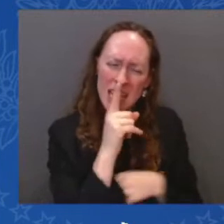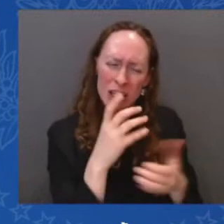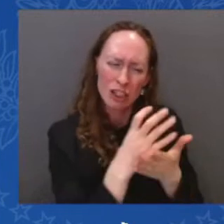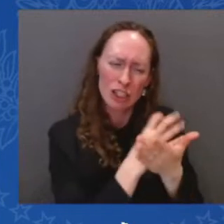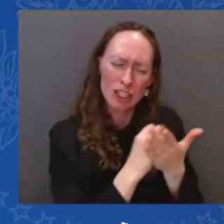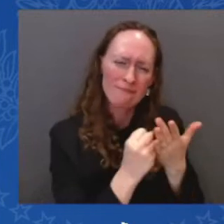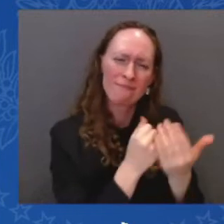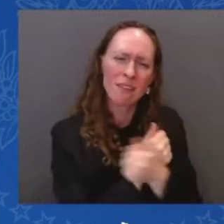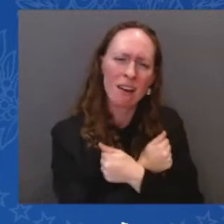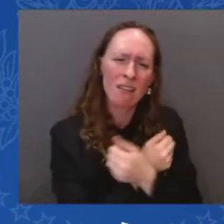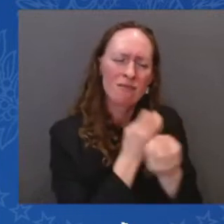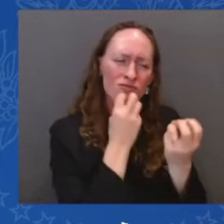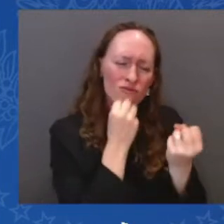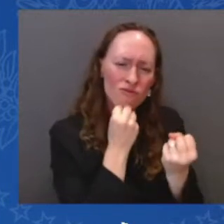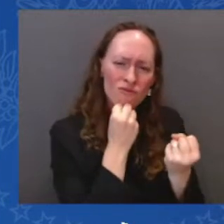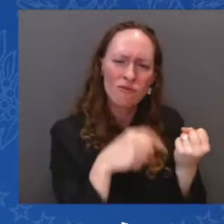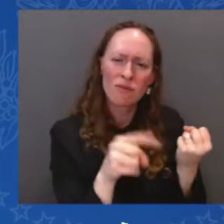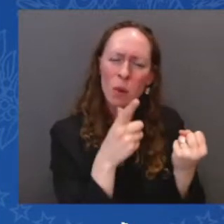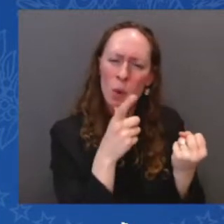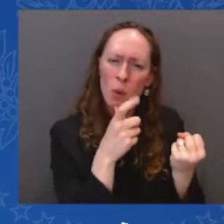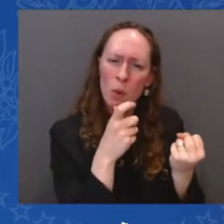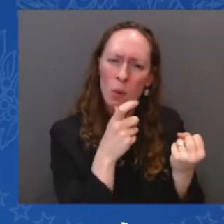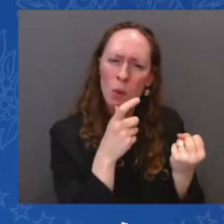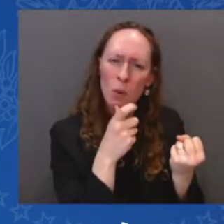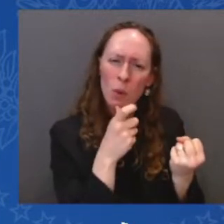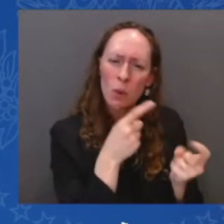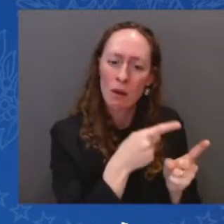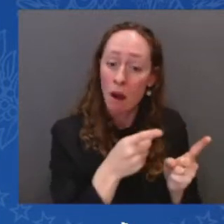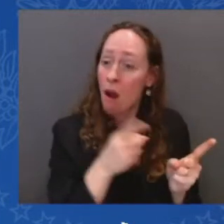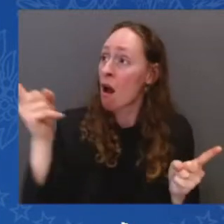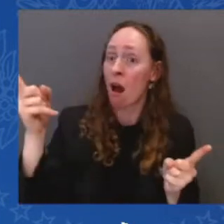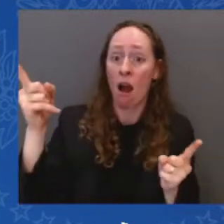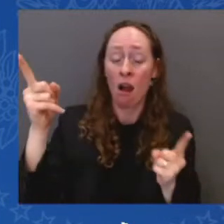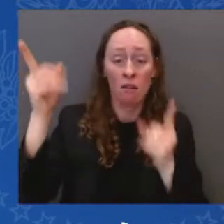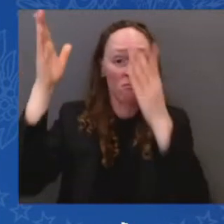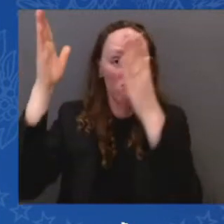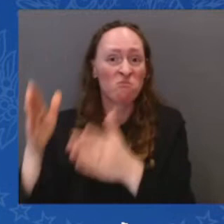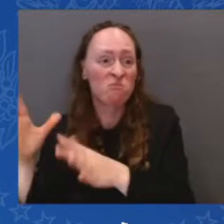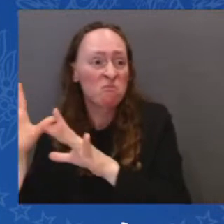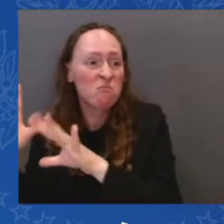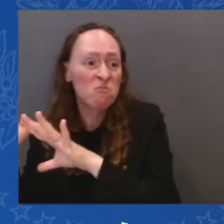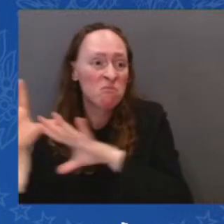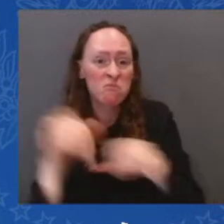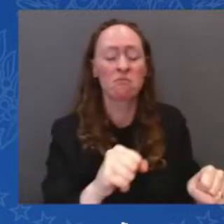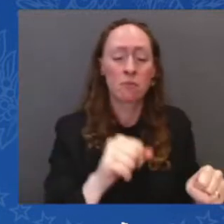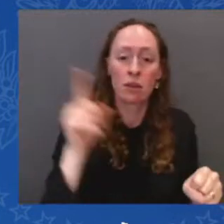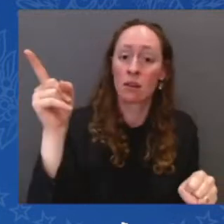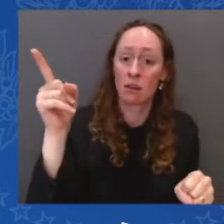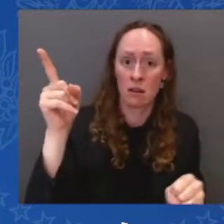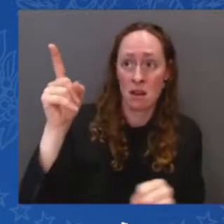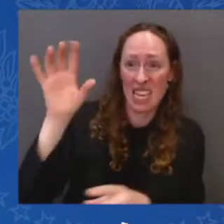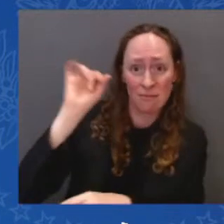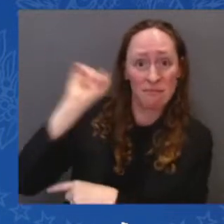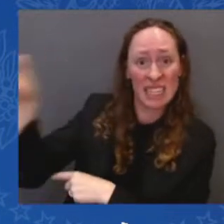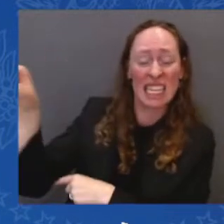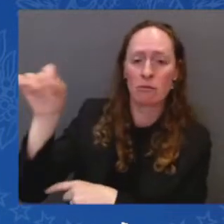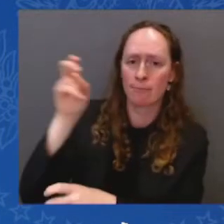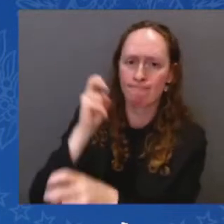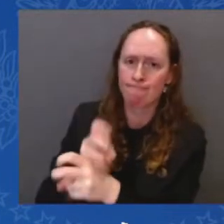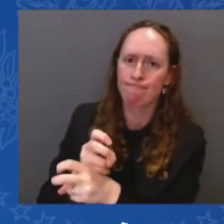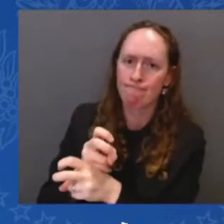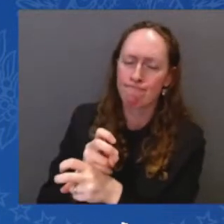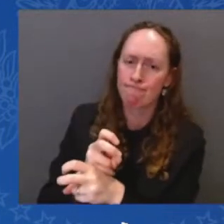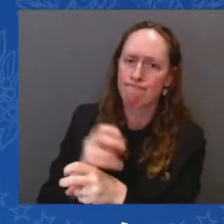not easily conquered." From the earliest days, before we were even a nation, our military stood there, has stood on the wall, has